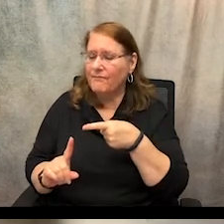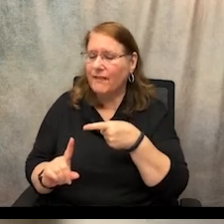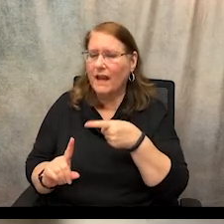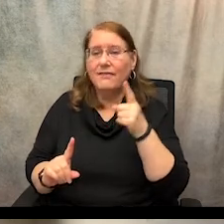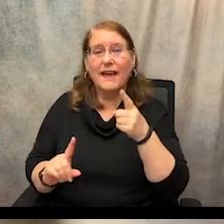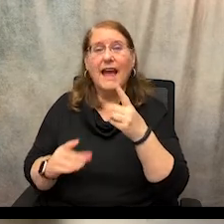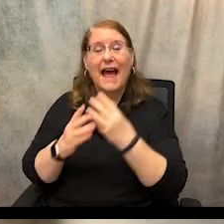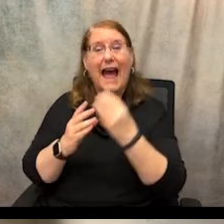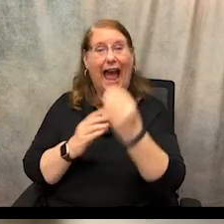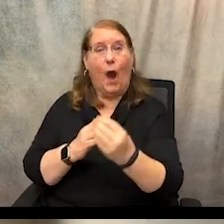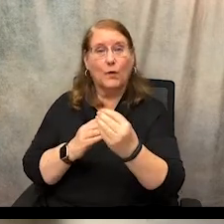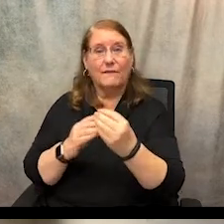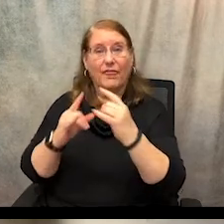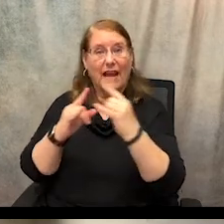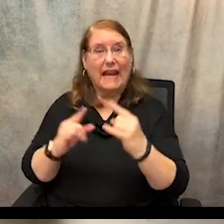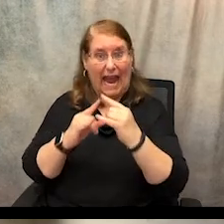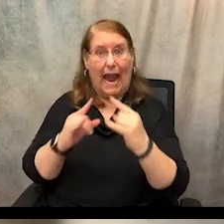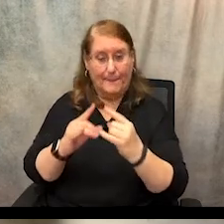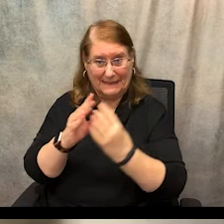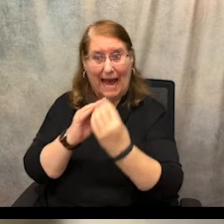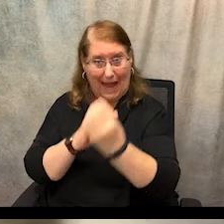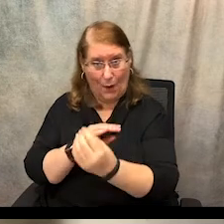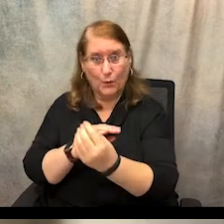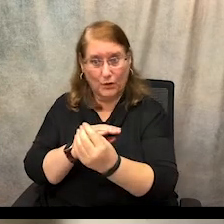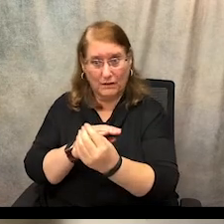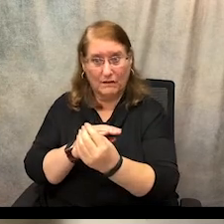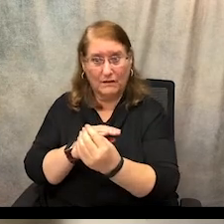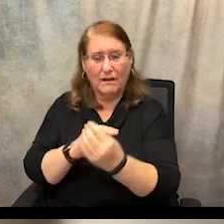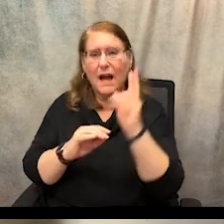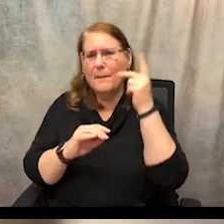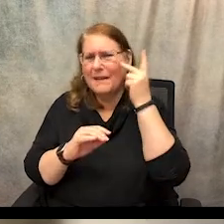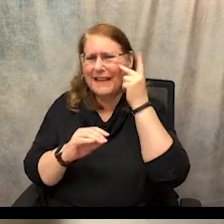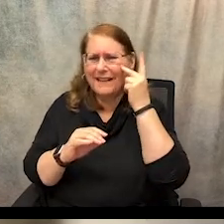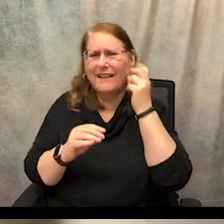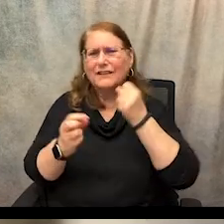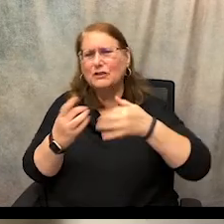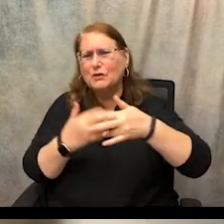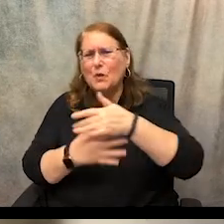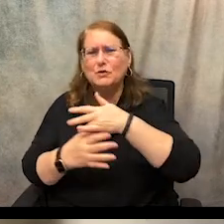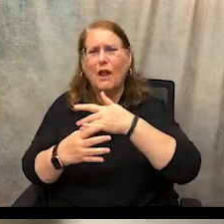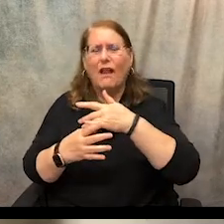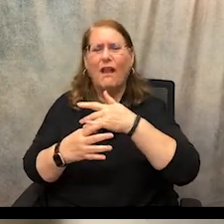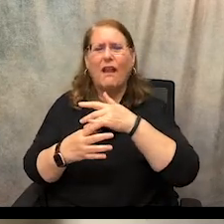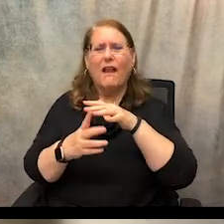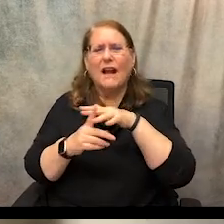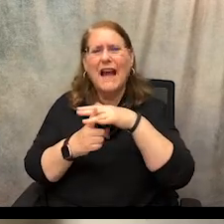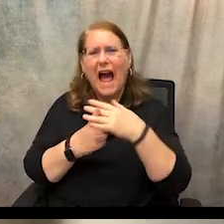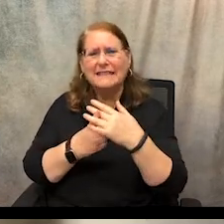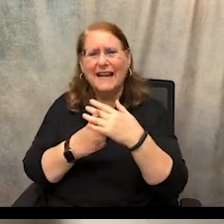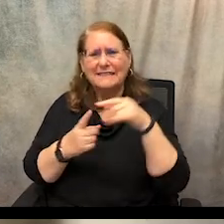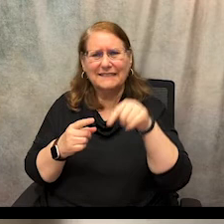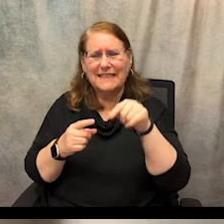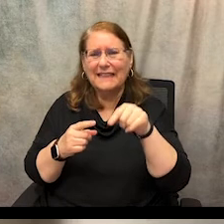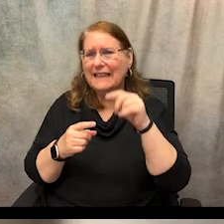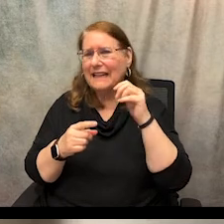when they got out of these camps, sort of like the political, social context of Canada